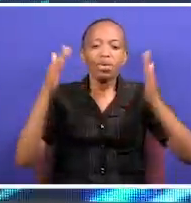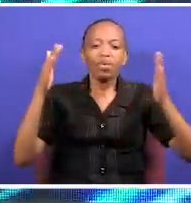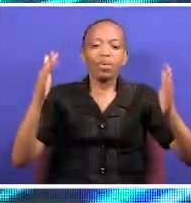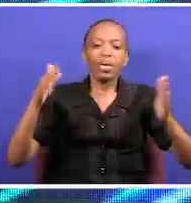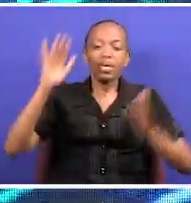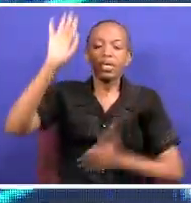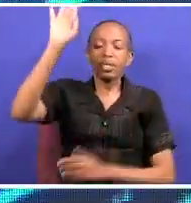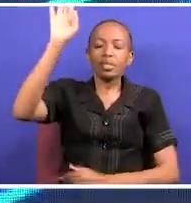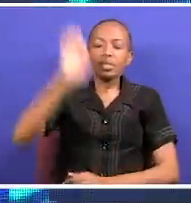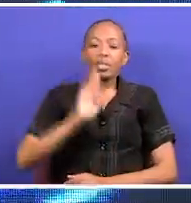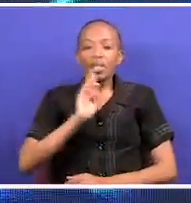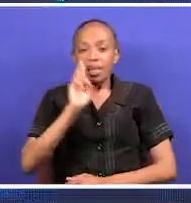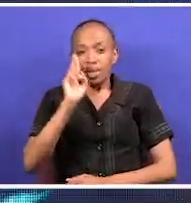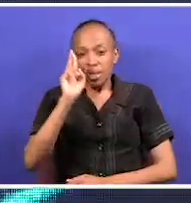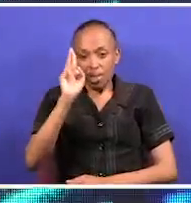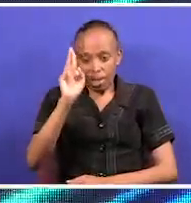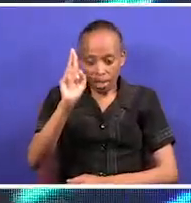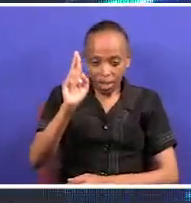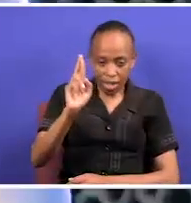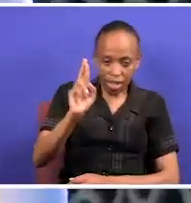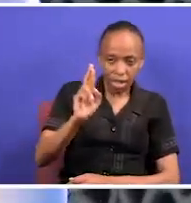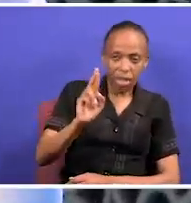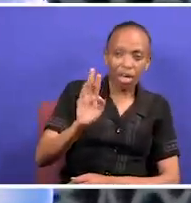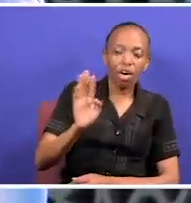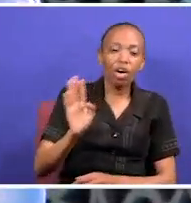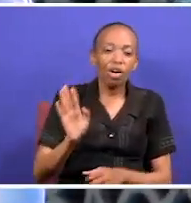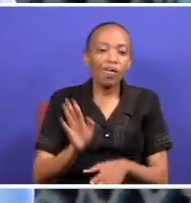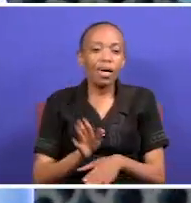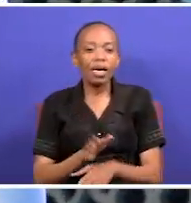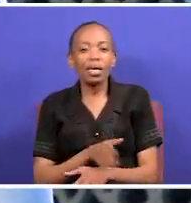how great thou.